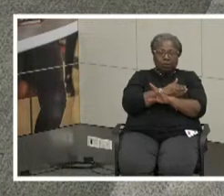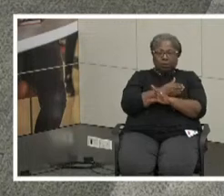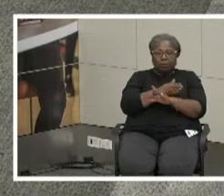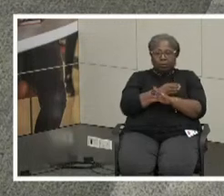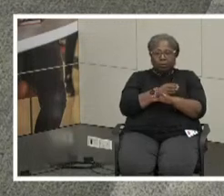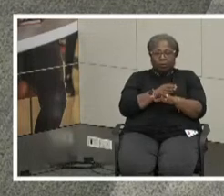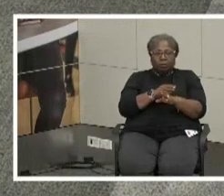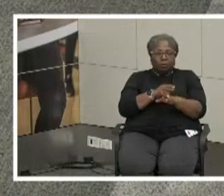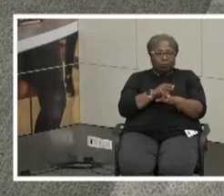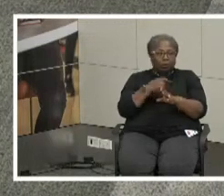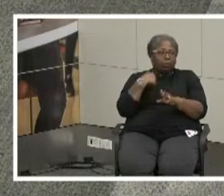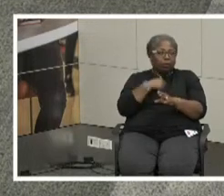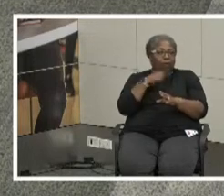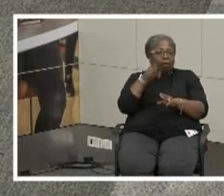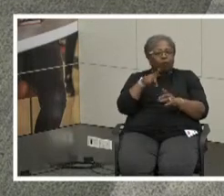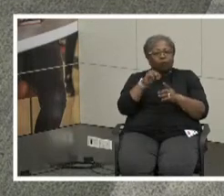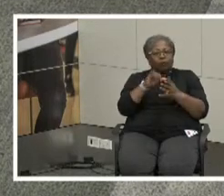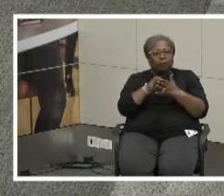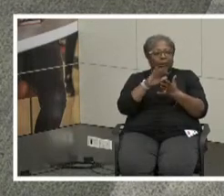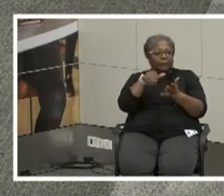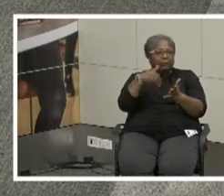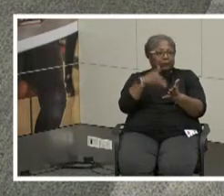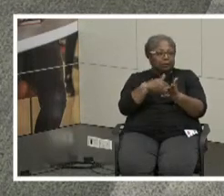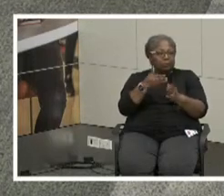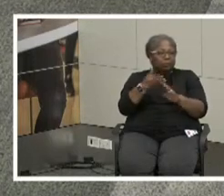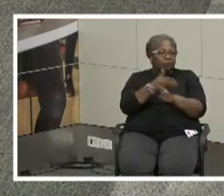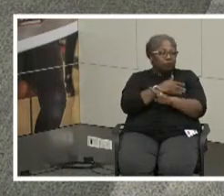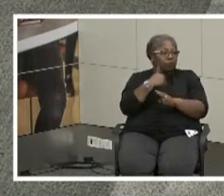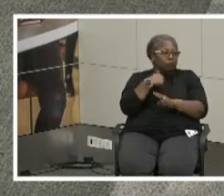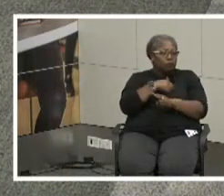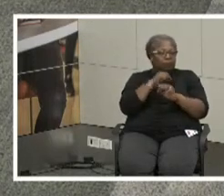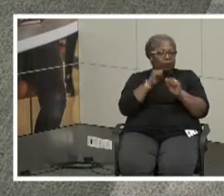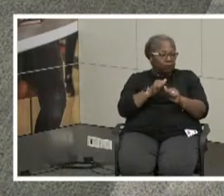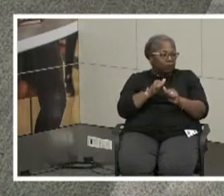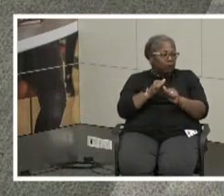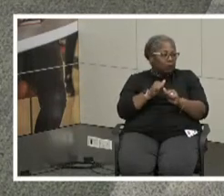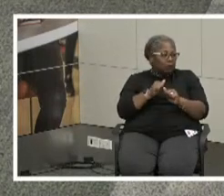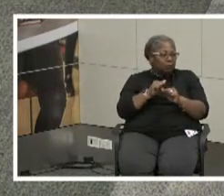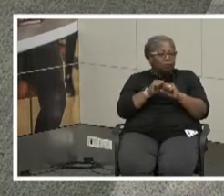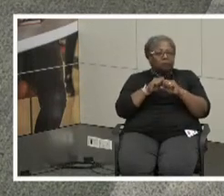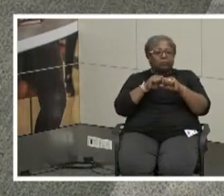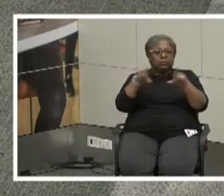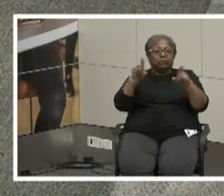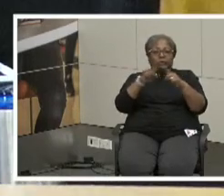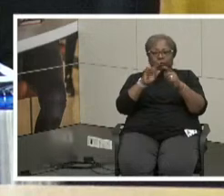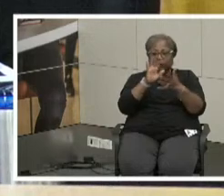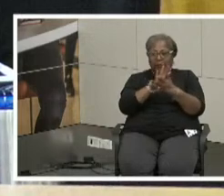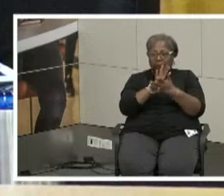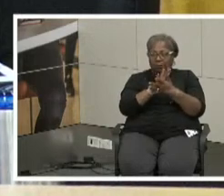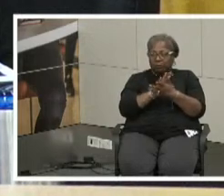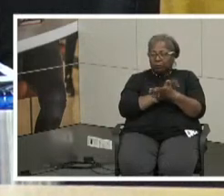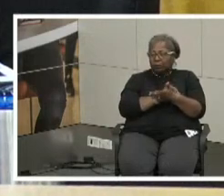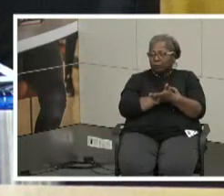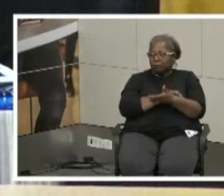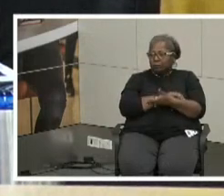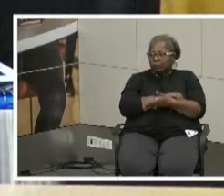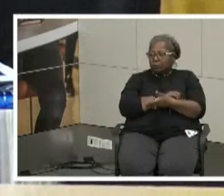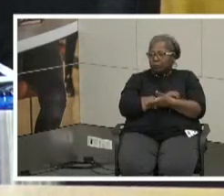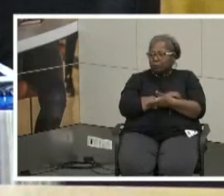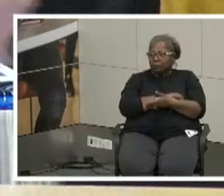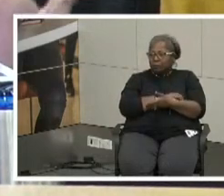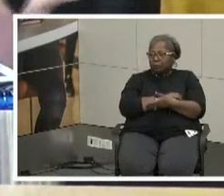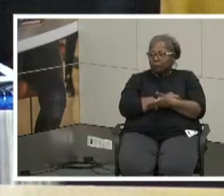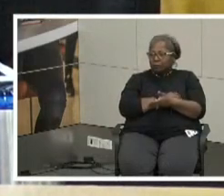know um we had to do that centrally before we can push that out to the campuses um the one thing I would